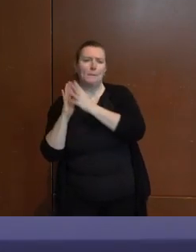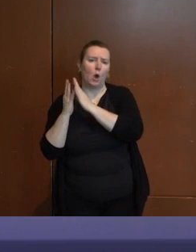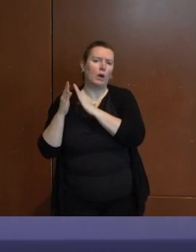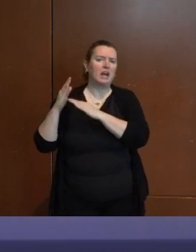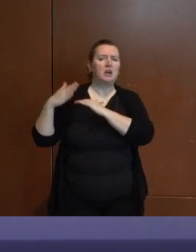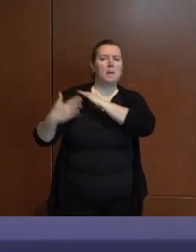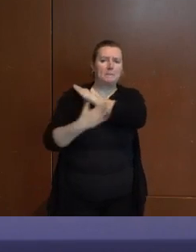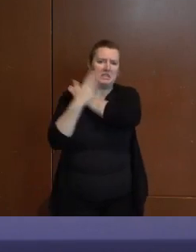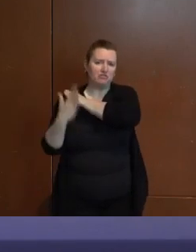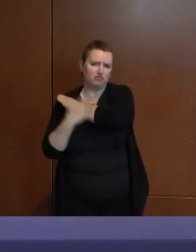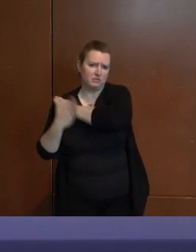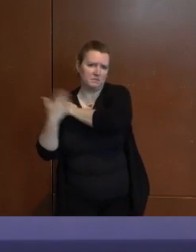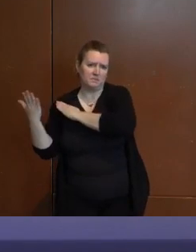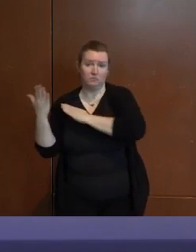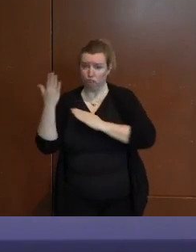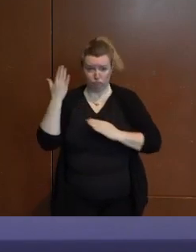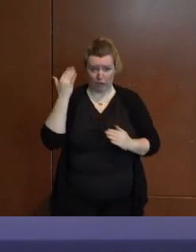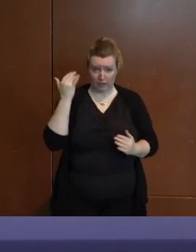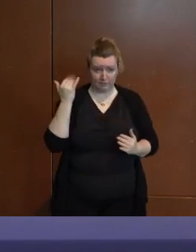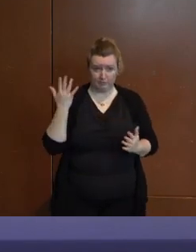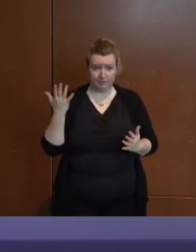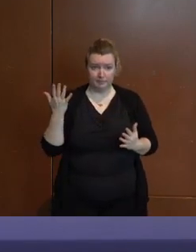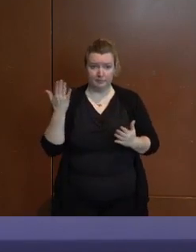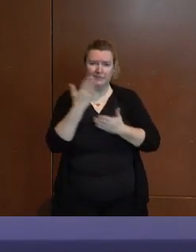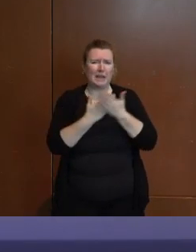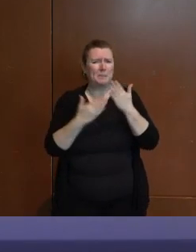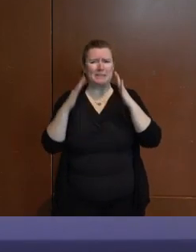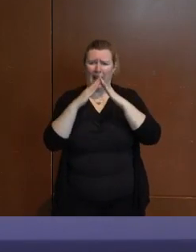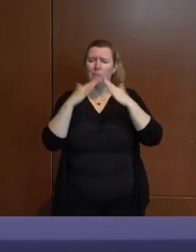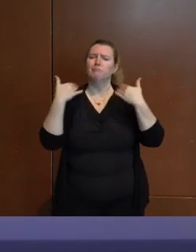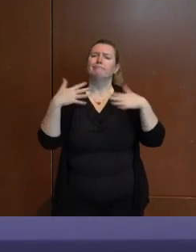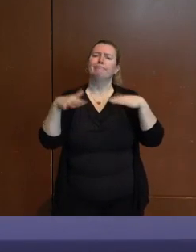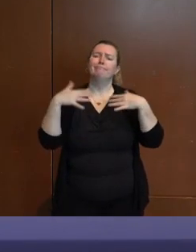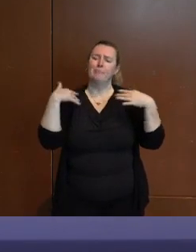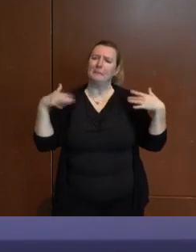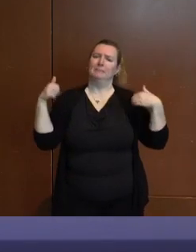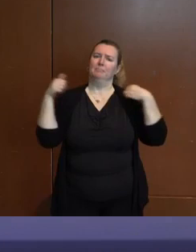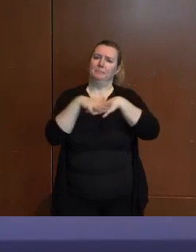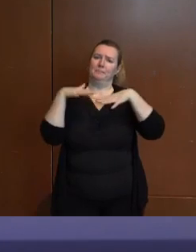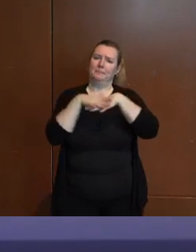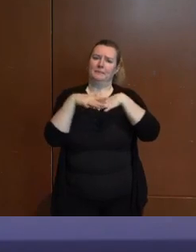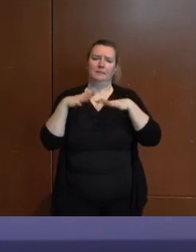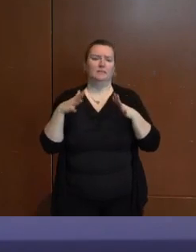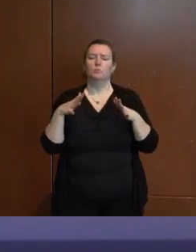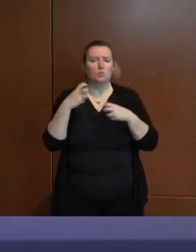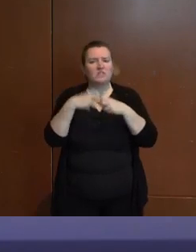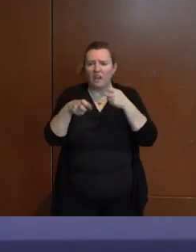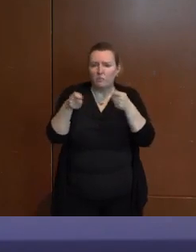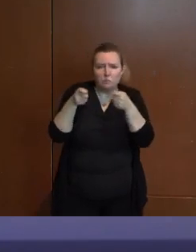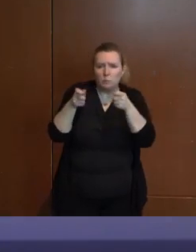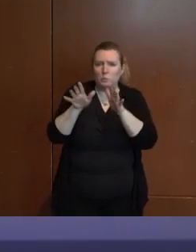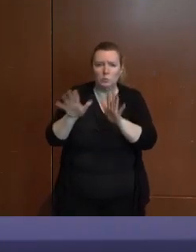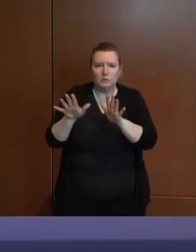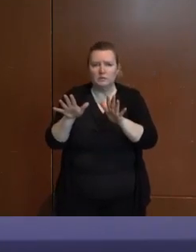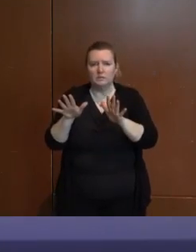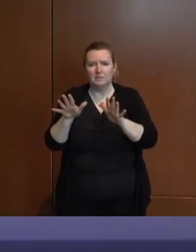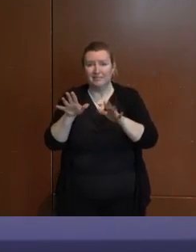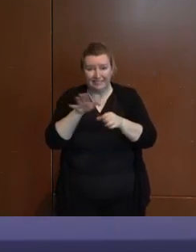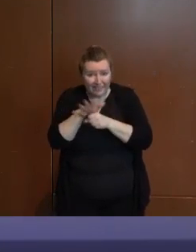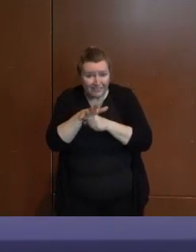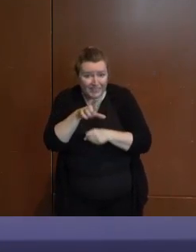local circumstances that it just didn't make it manageable, especially with shortages in their law enforcement officers